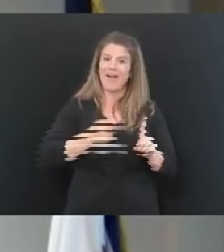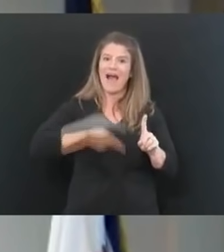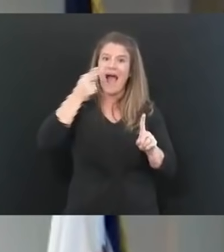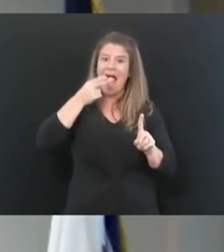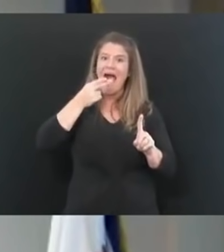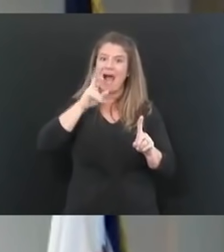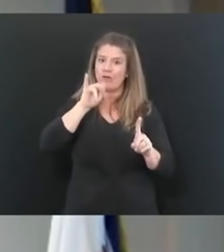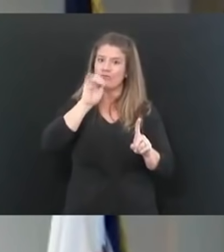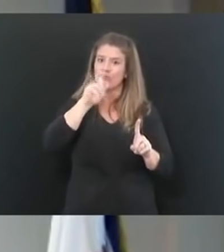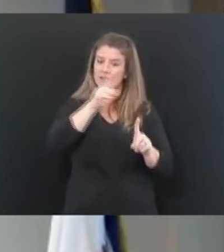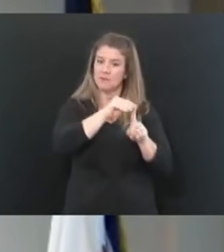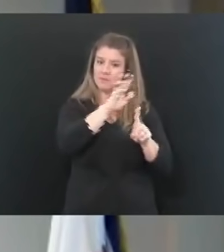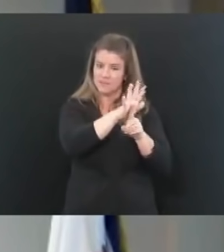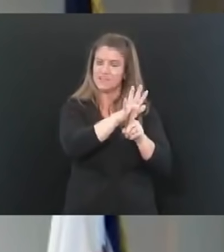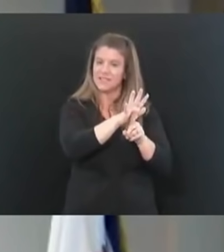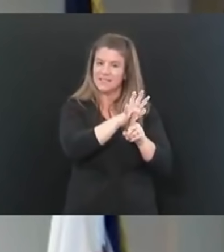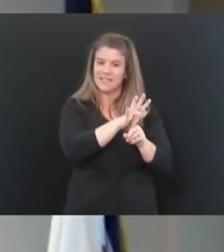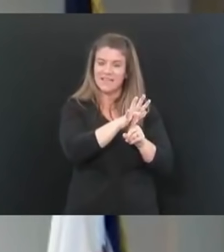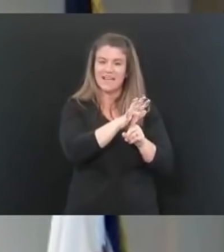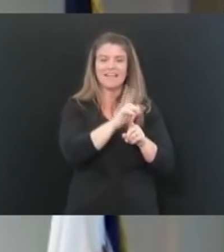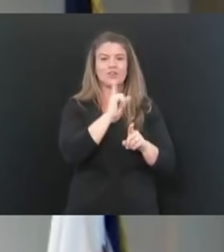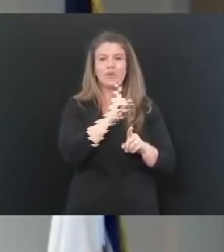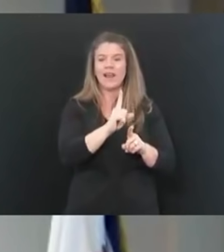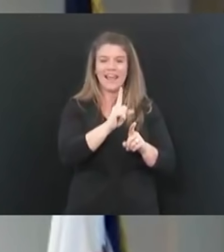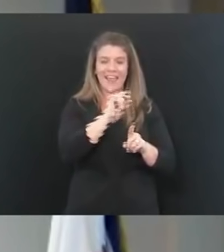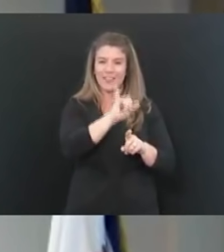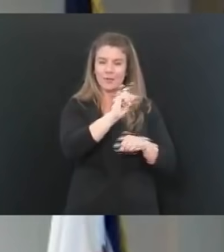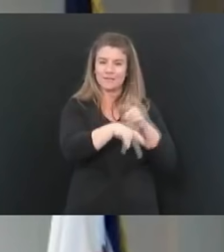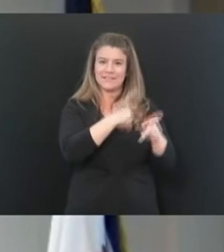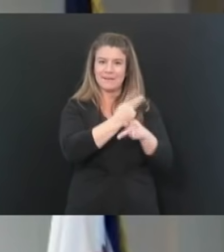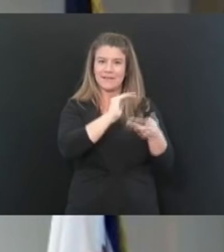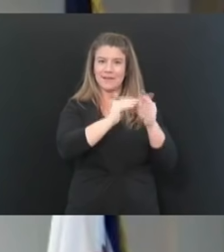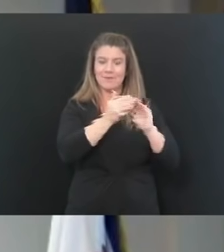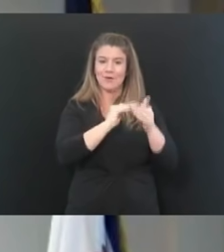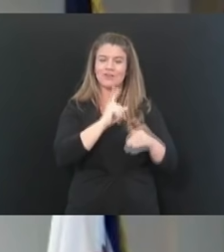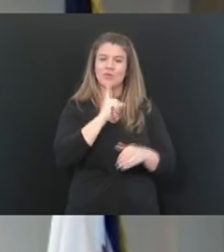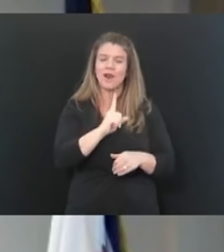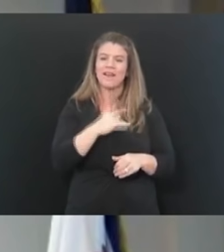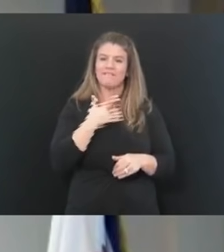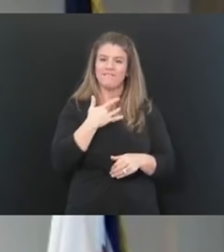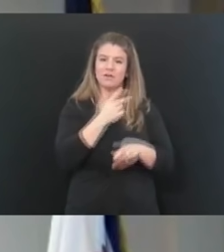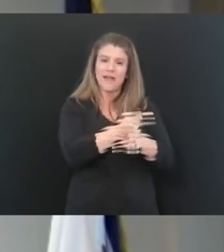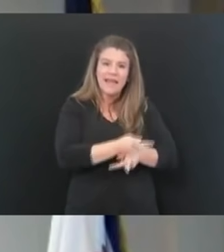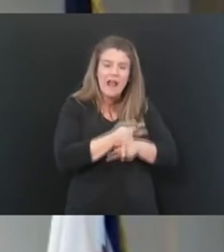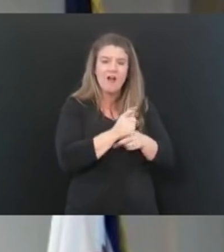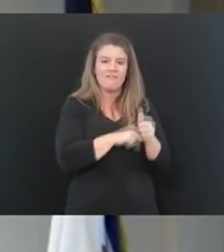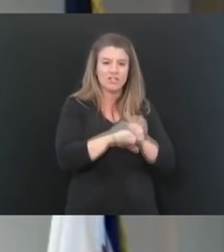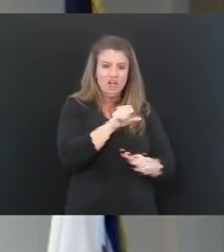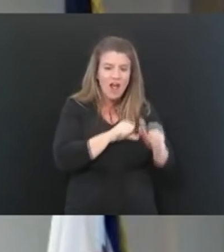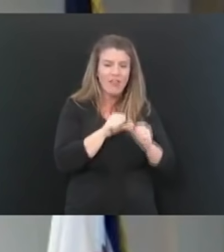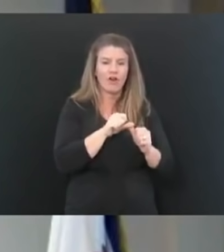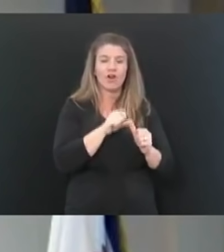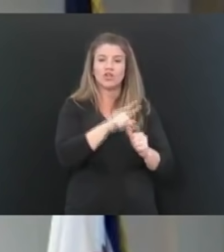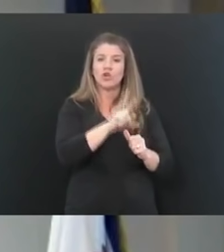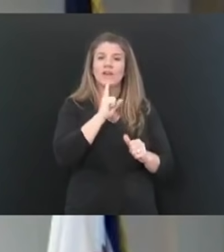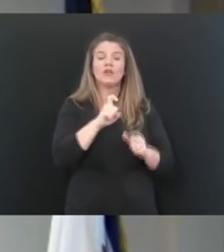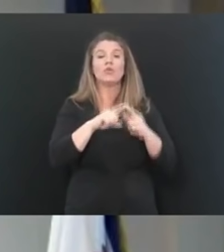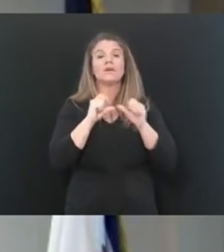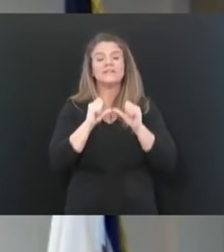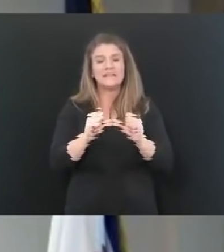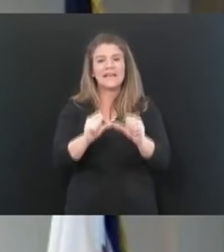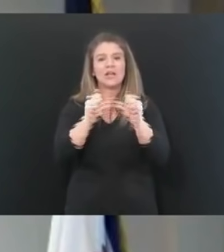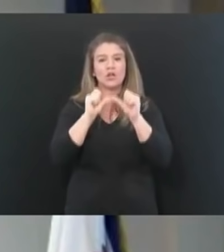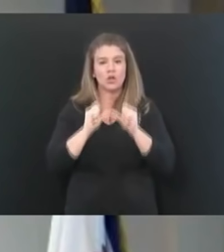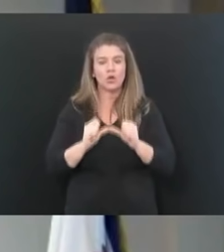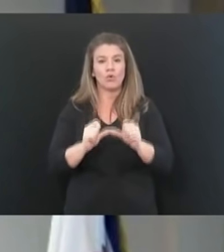special responsibility, I think, for caring for each other and for their communities. And so we really encourage them to continue, and many of them